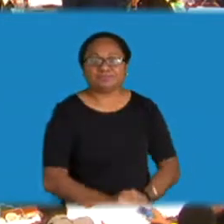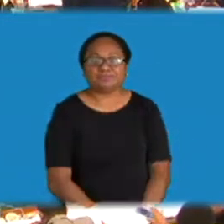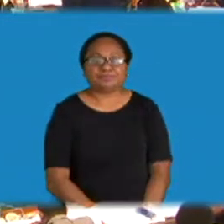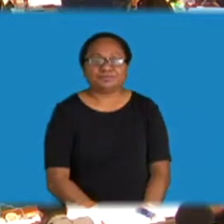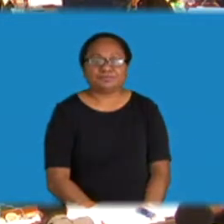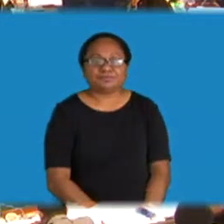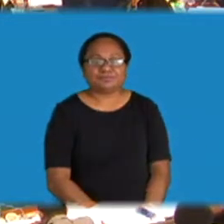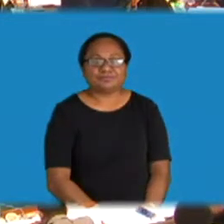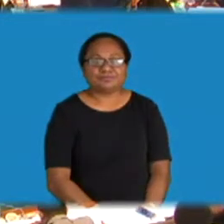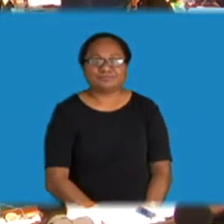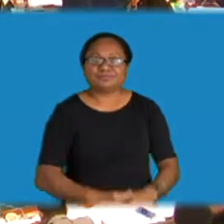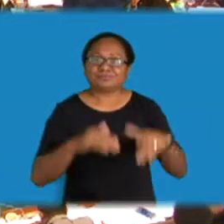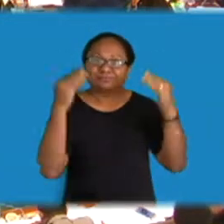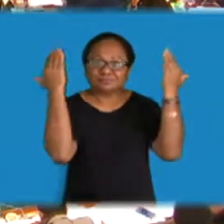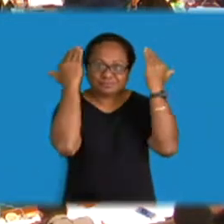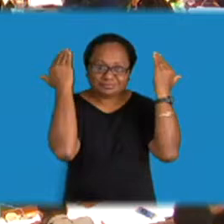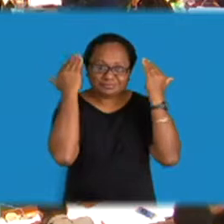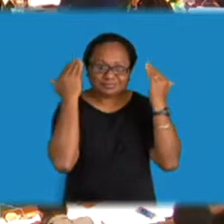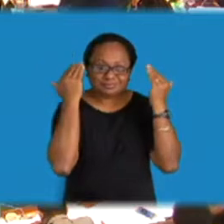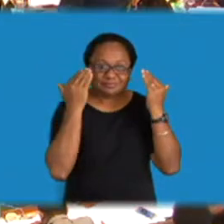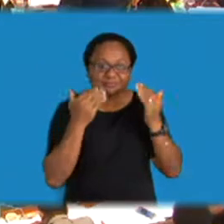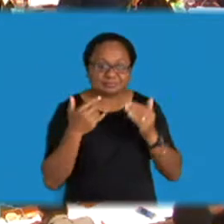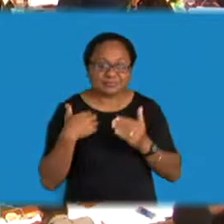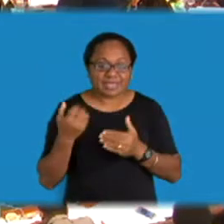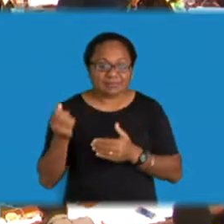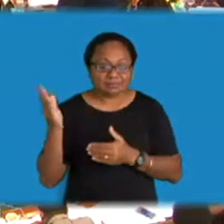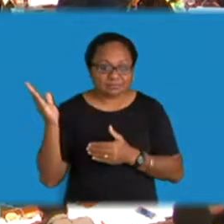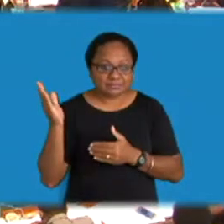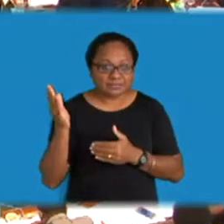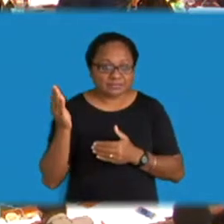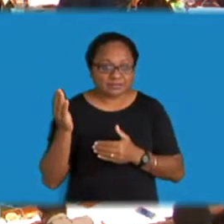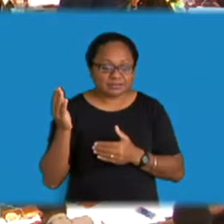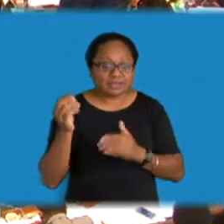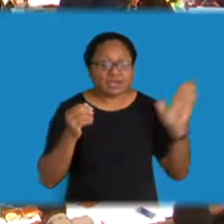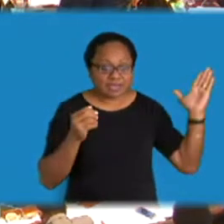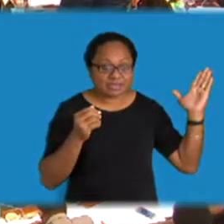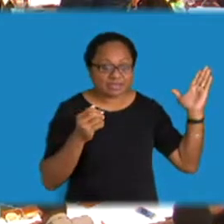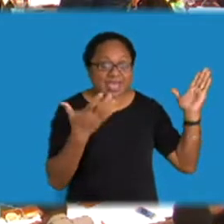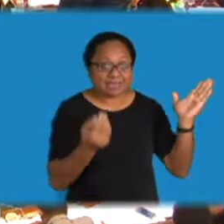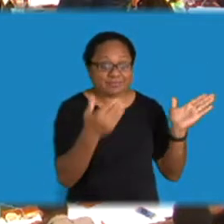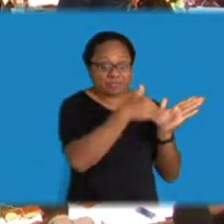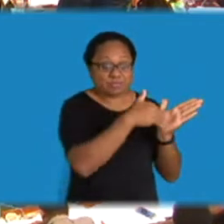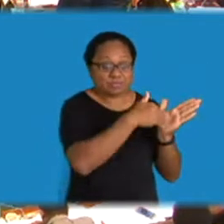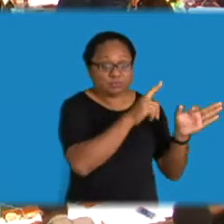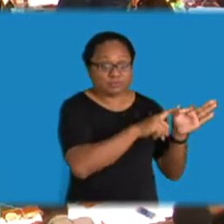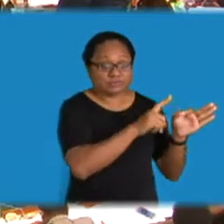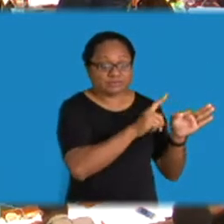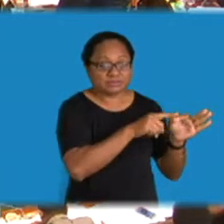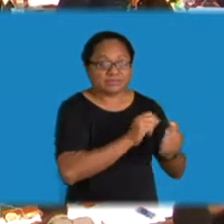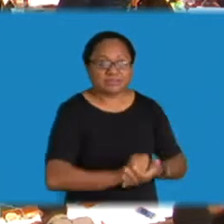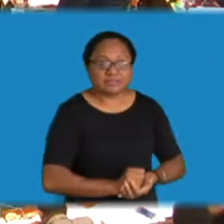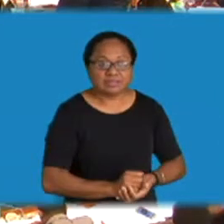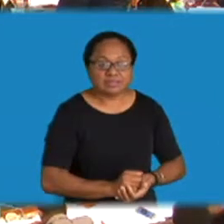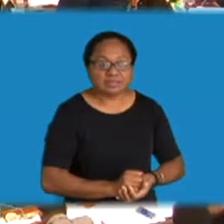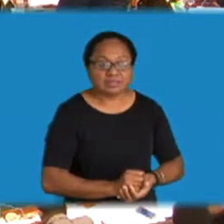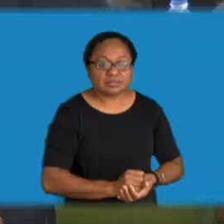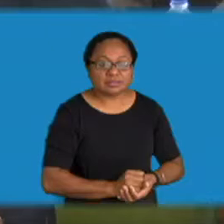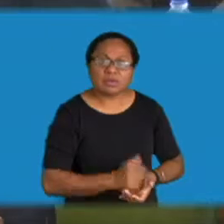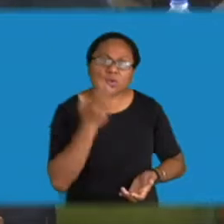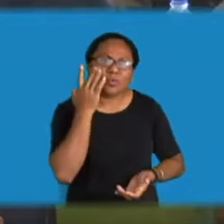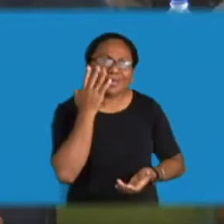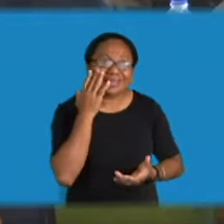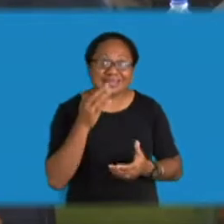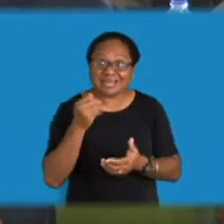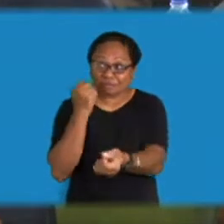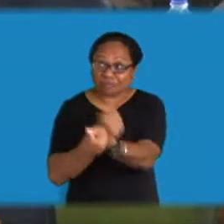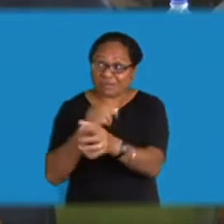Madam Speaker, supplementary question. I would like to know, when the drug is seized and it is taken by police,